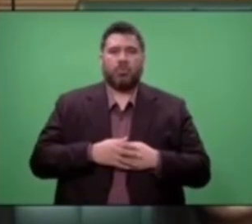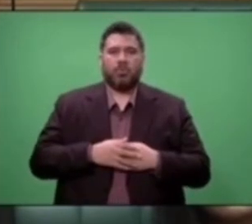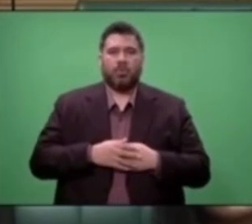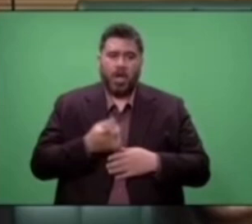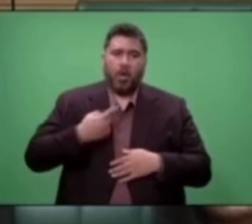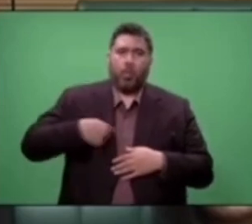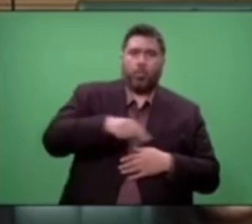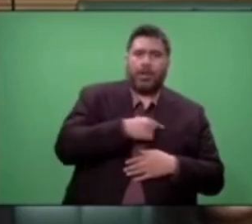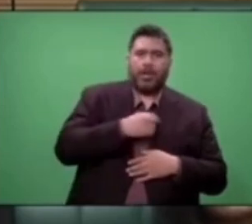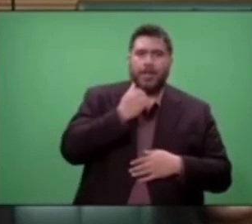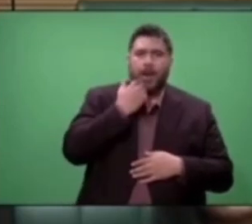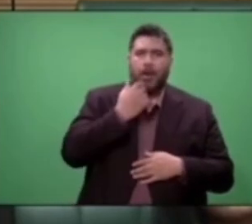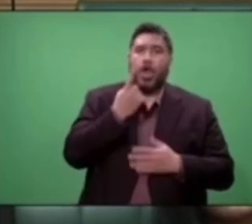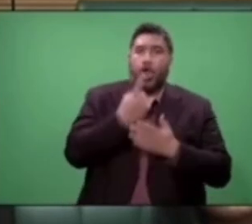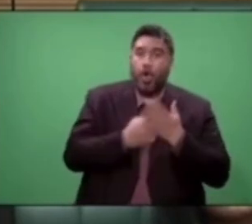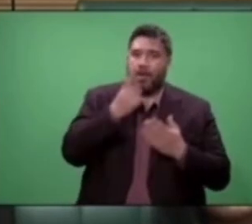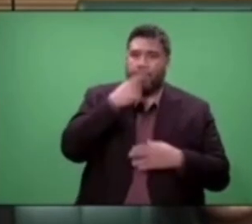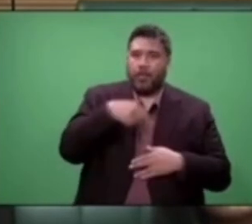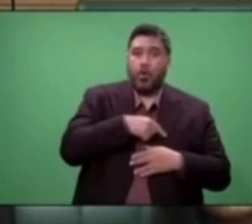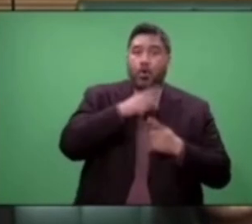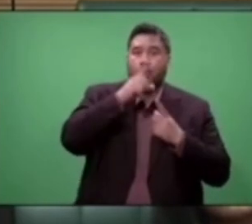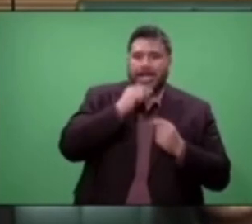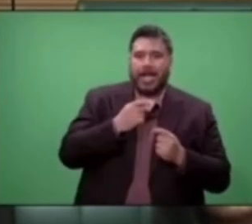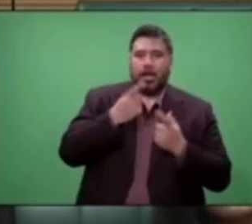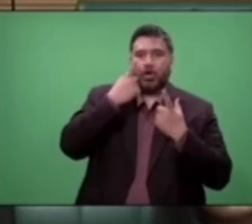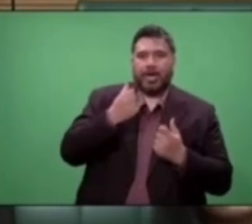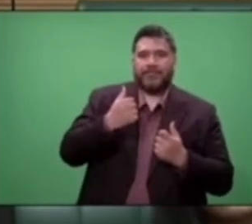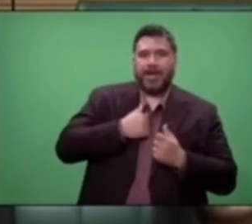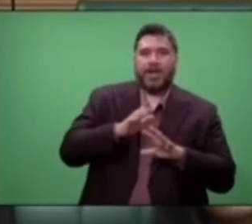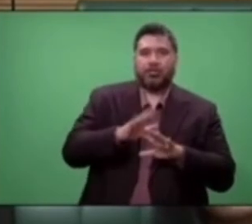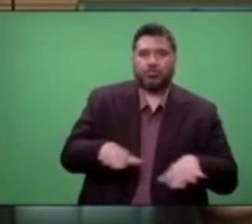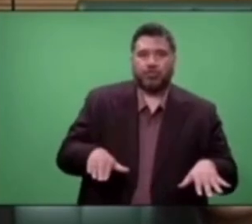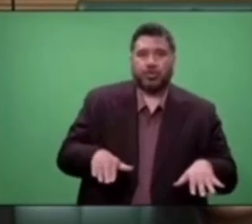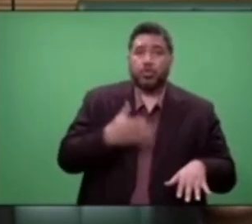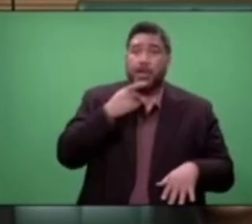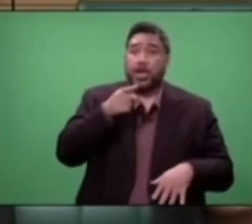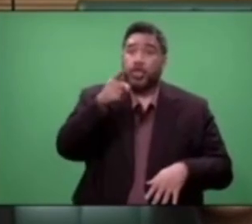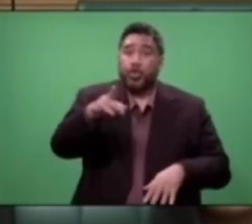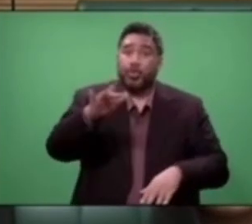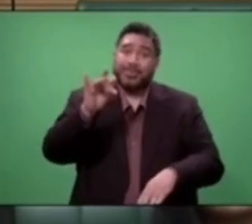own. So, hands off our mokopuna.